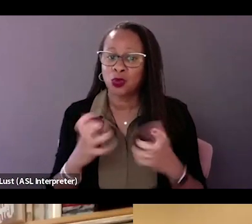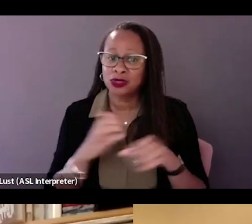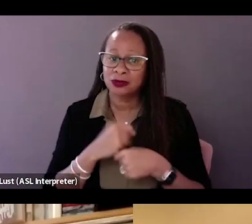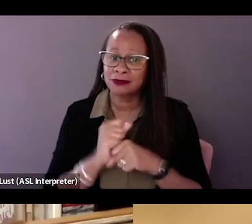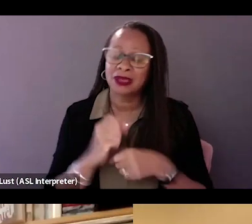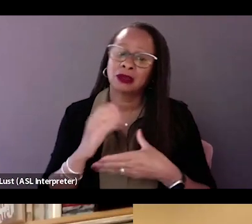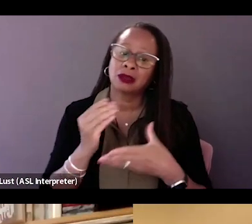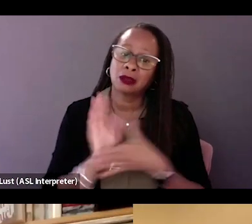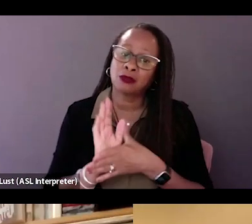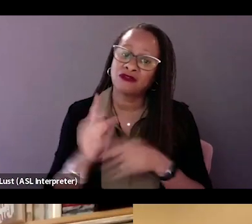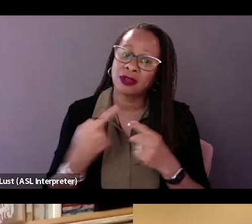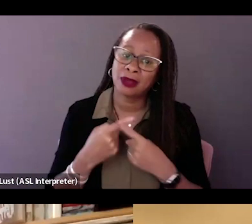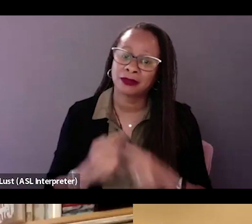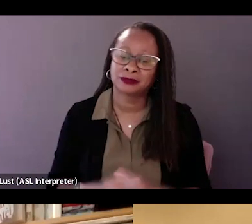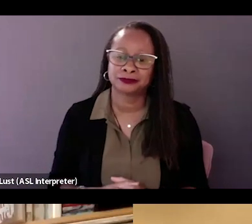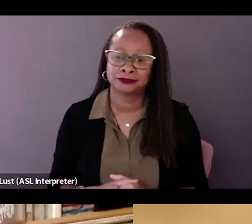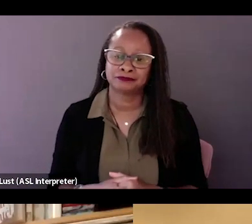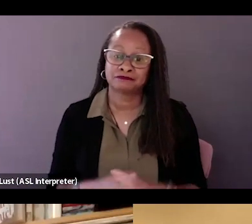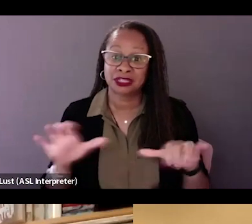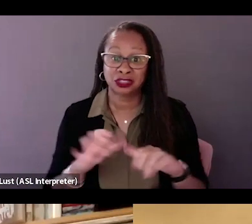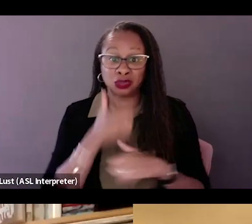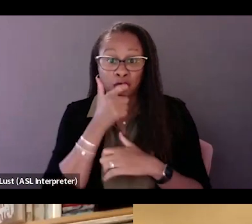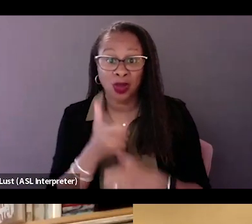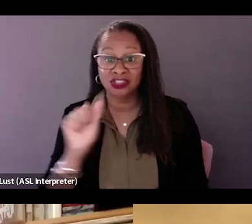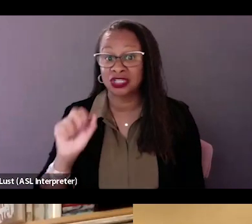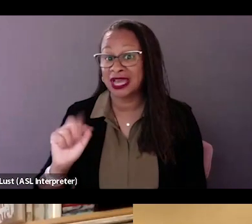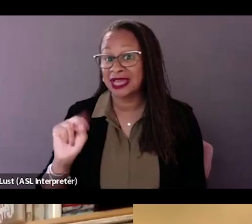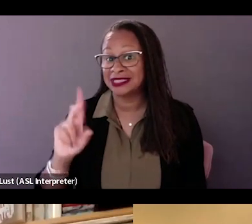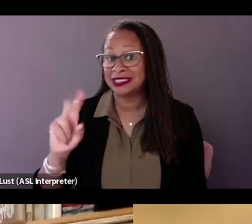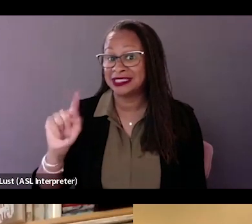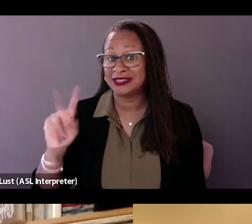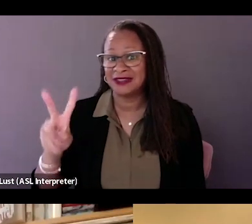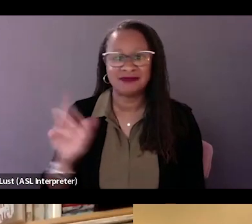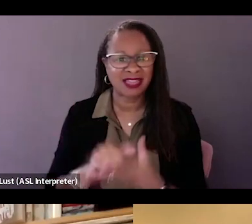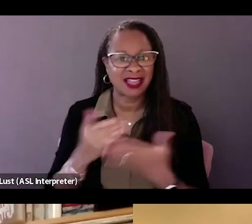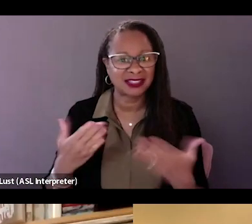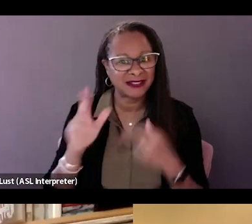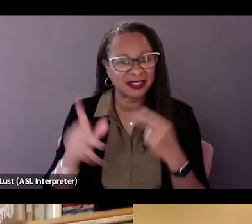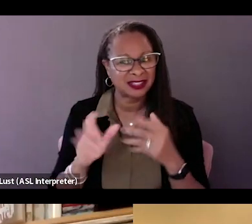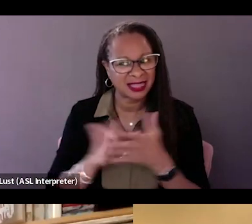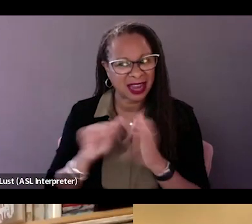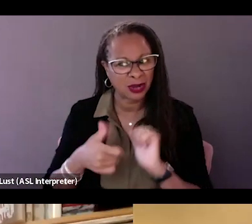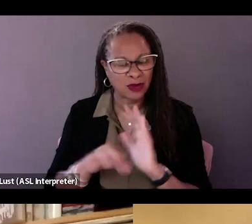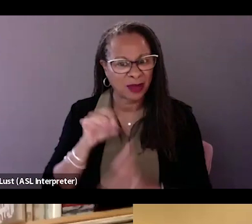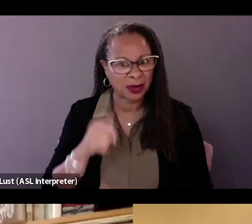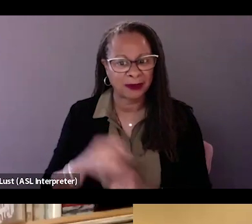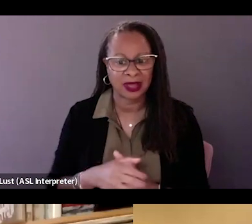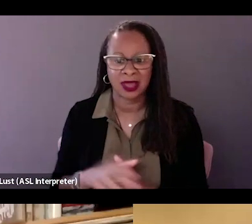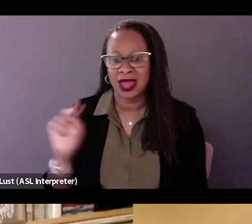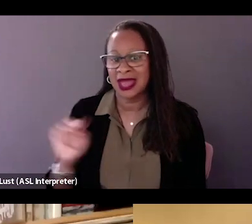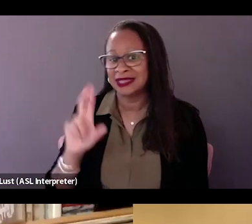about, and sure. Did you watch NDTV and all that stuff? I mean, NDTV,